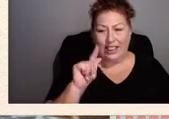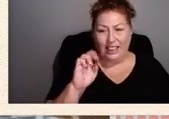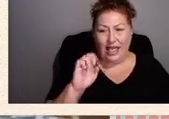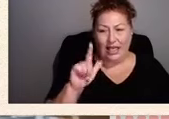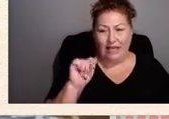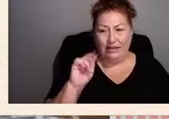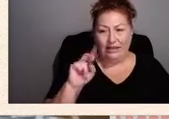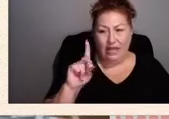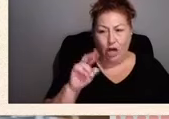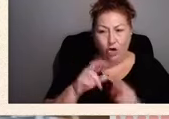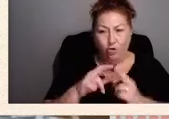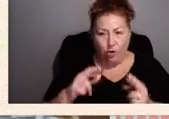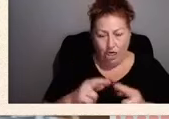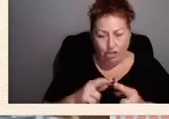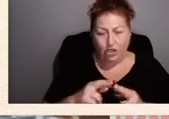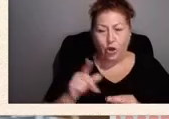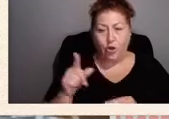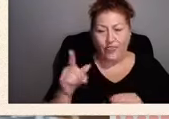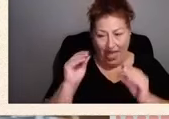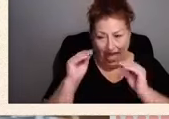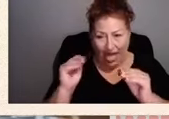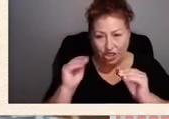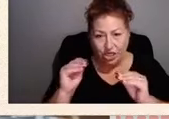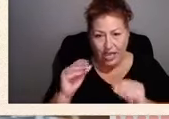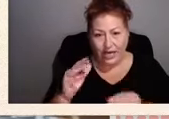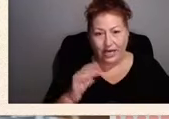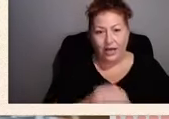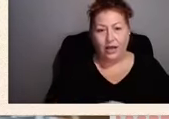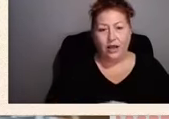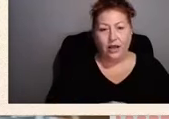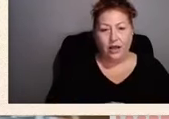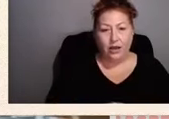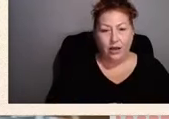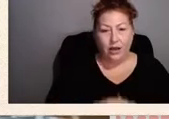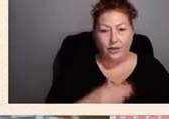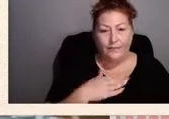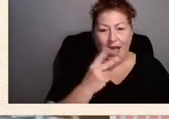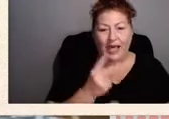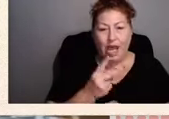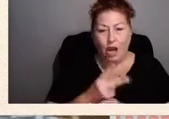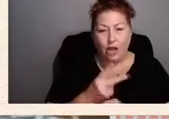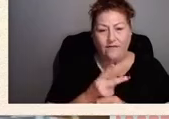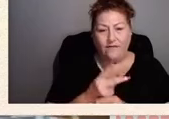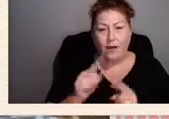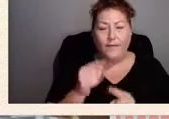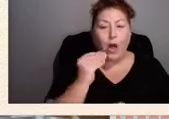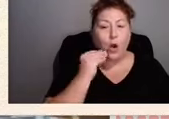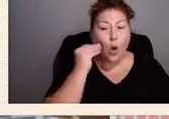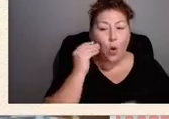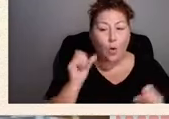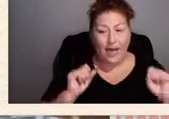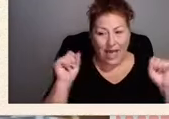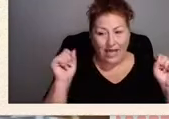they educated my caregiver on home exercise program.